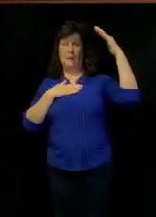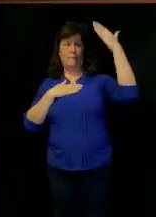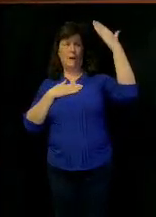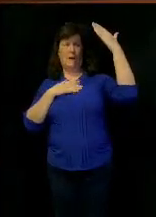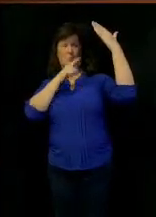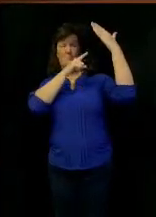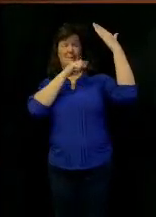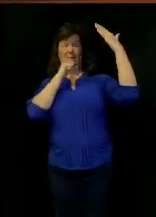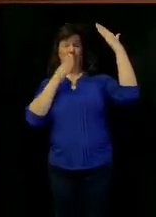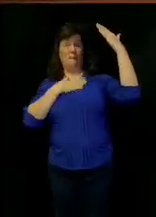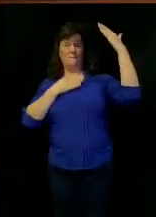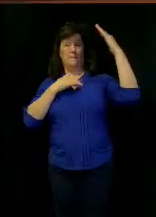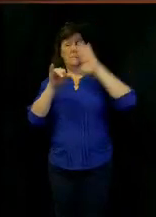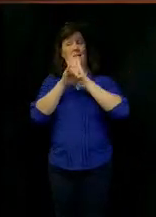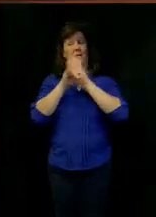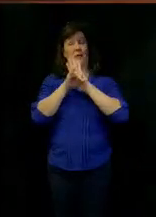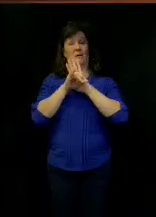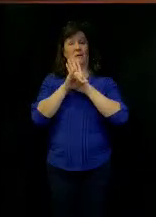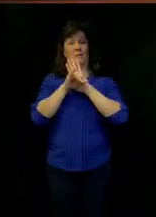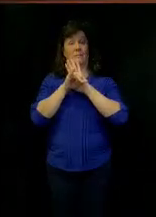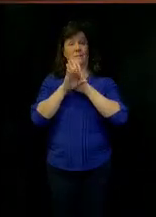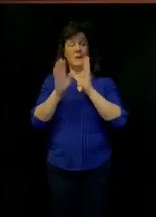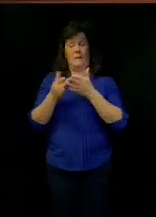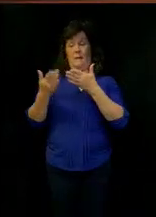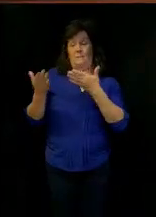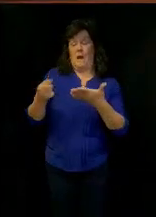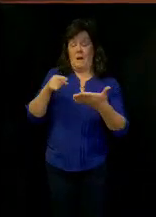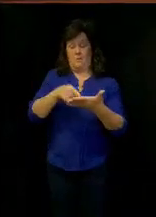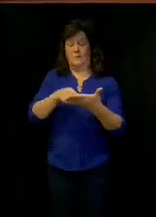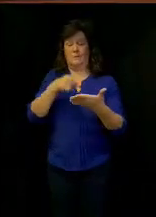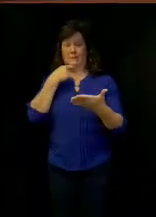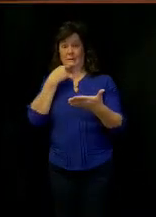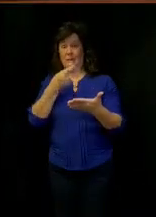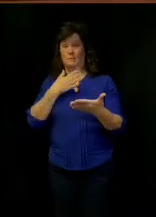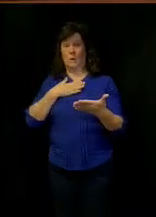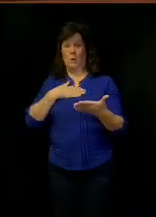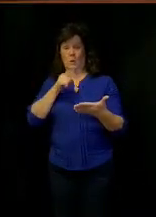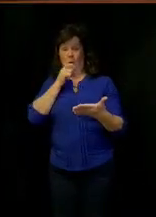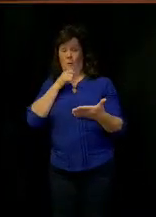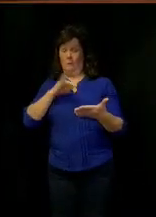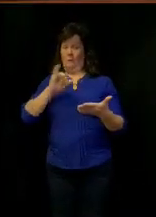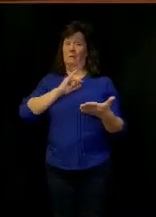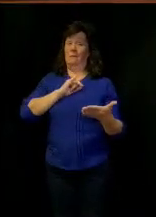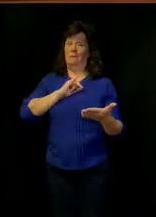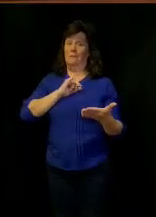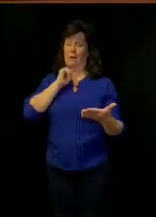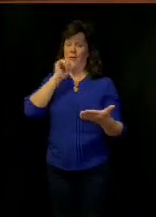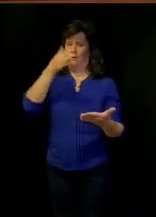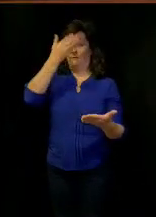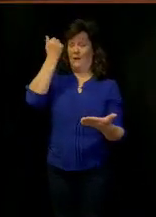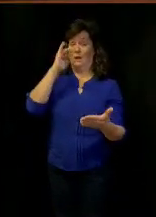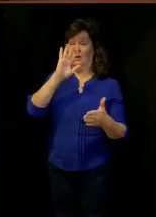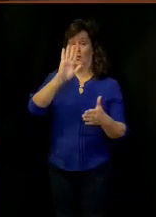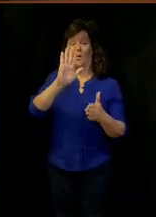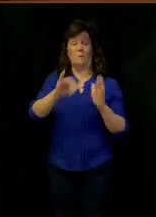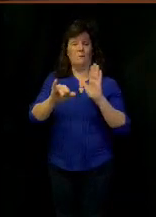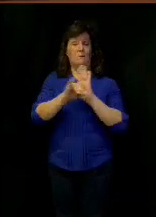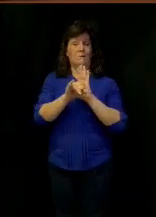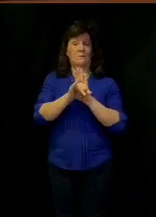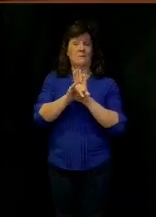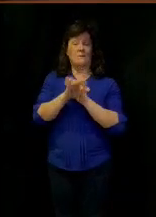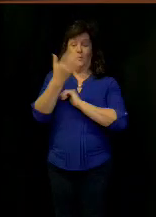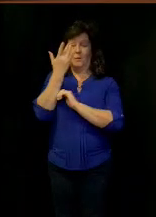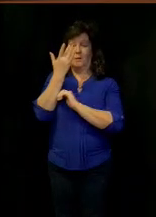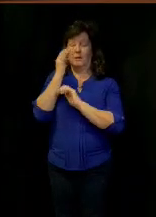Are you guys all right? Phew, don't forget who you are. I said, don't forget who you are. Because